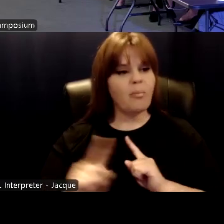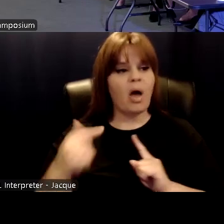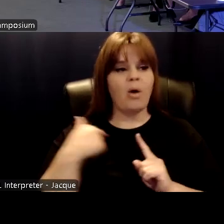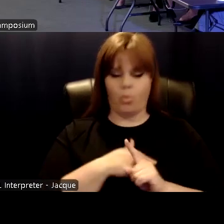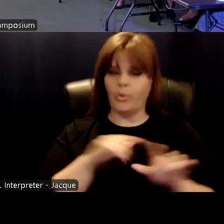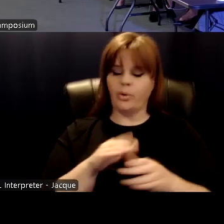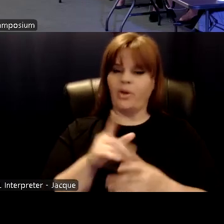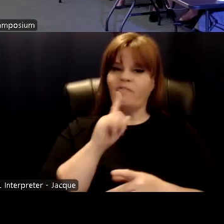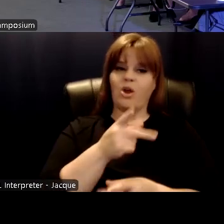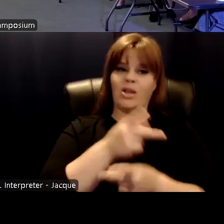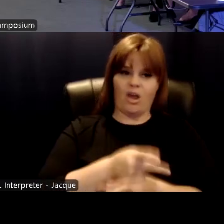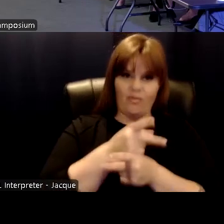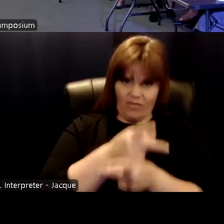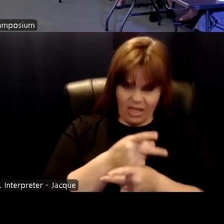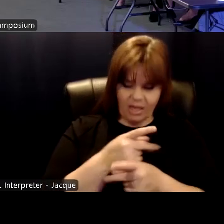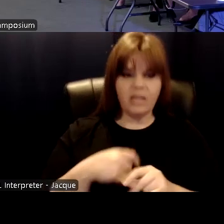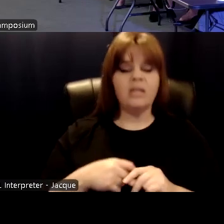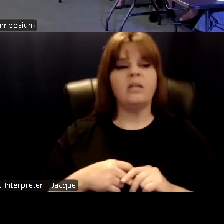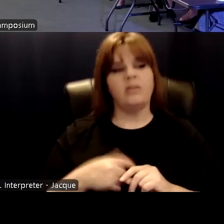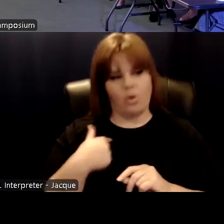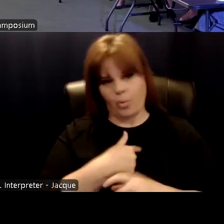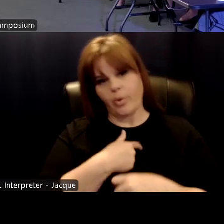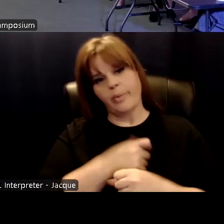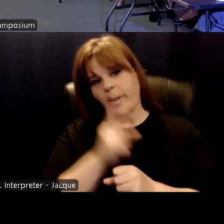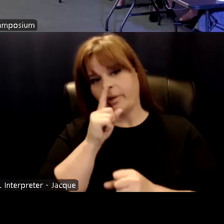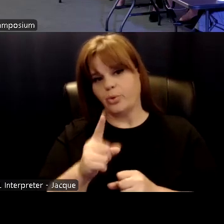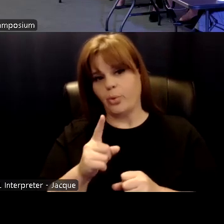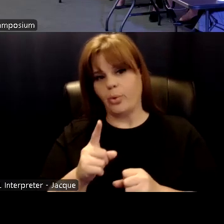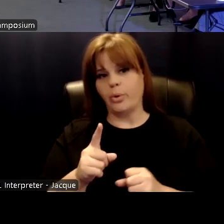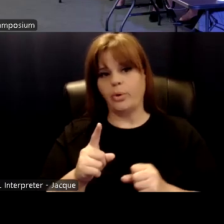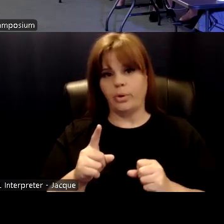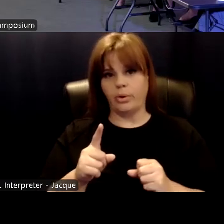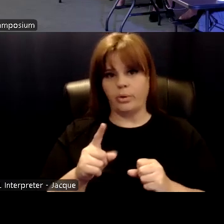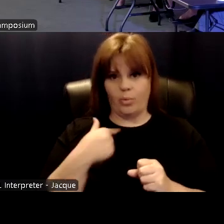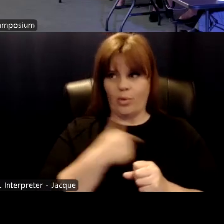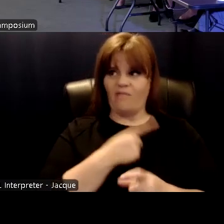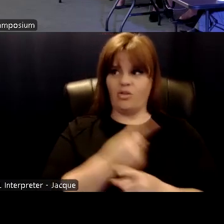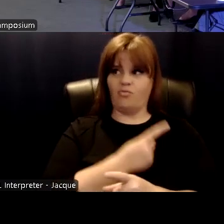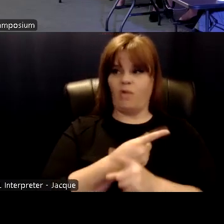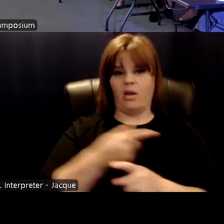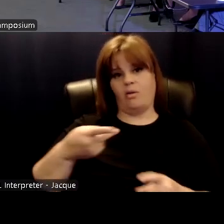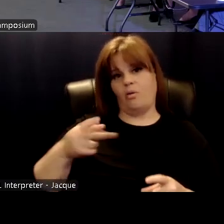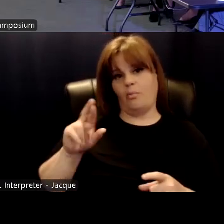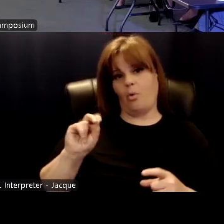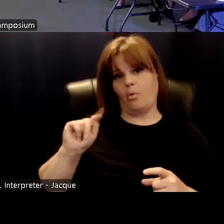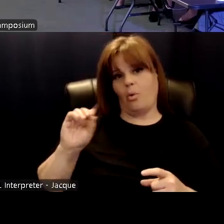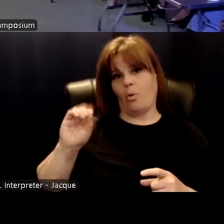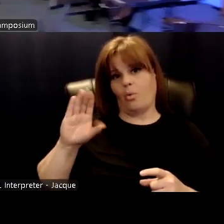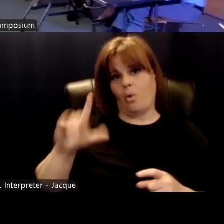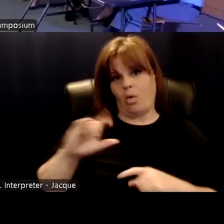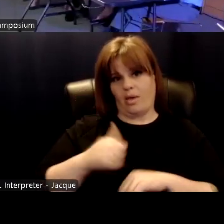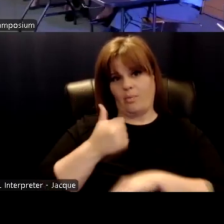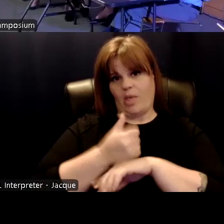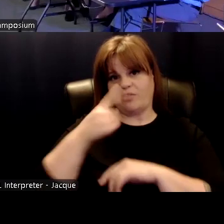very carefully and make sure that we have the right protocol in place for them. Thank